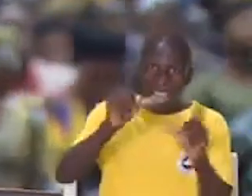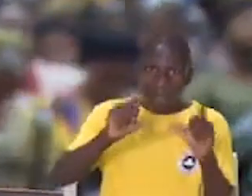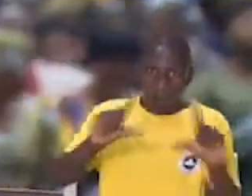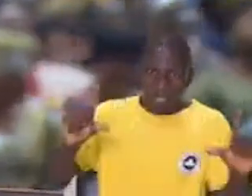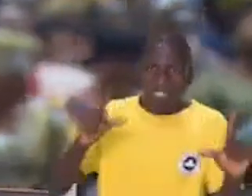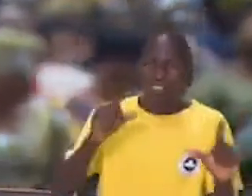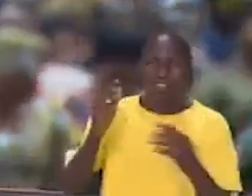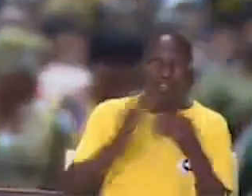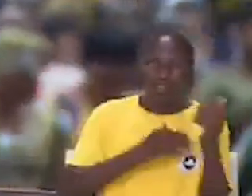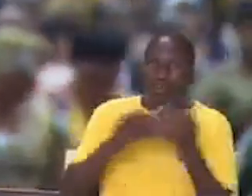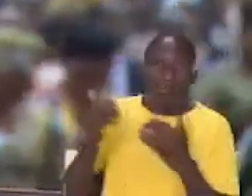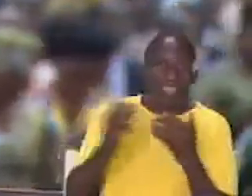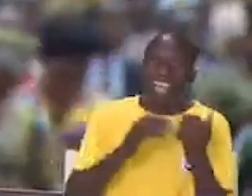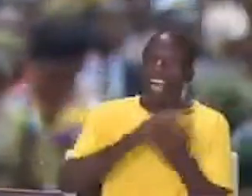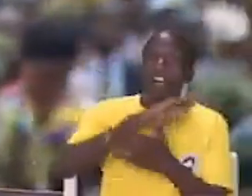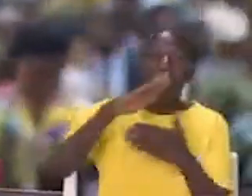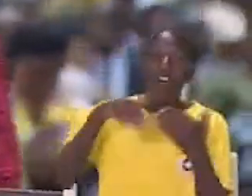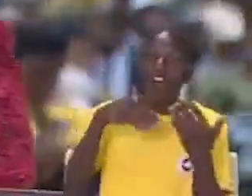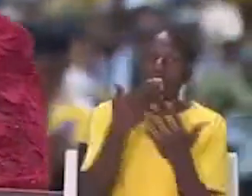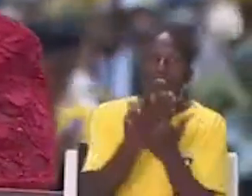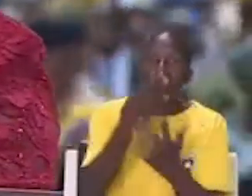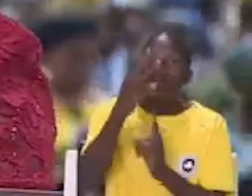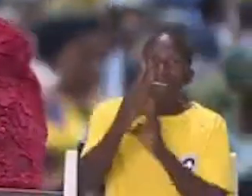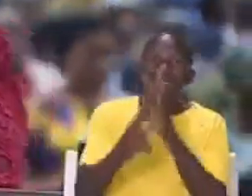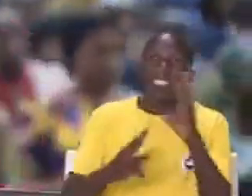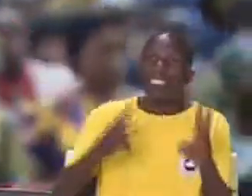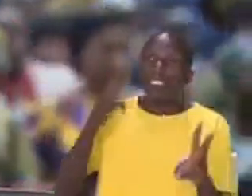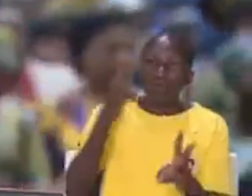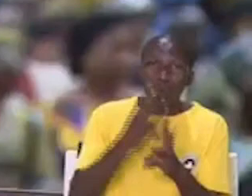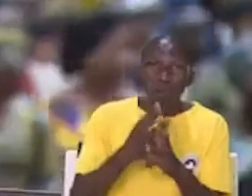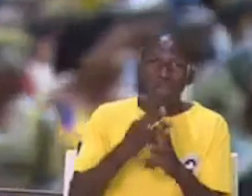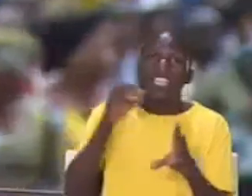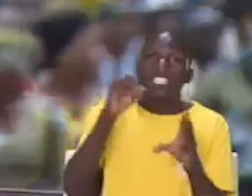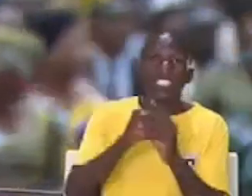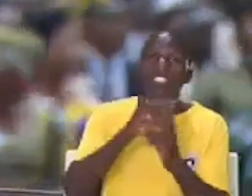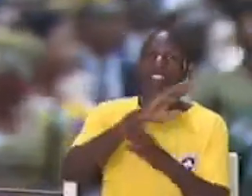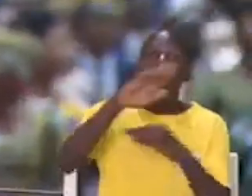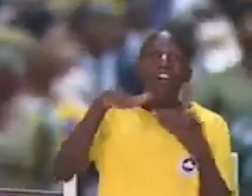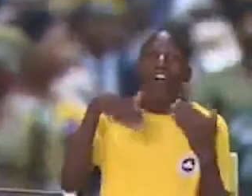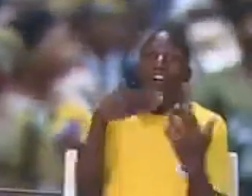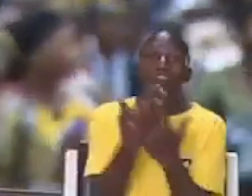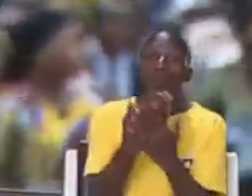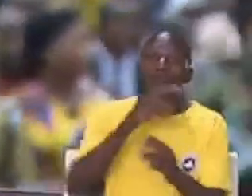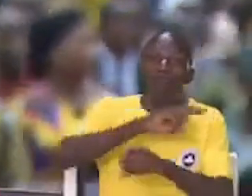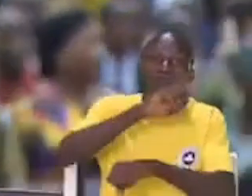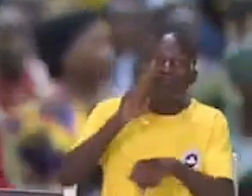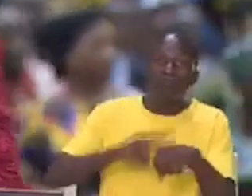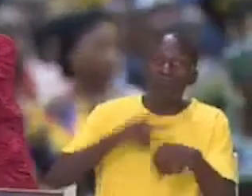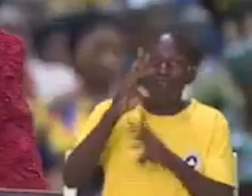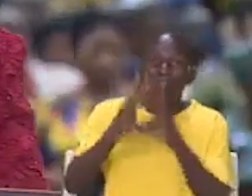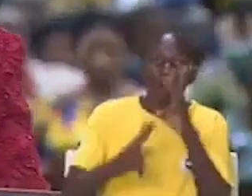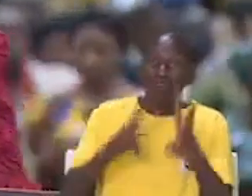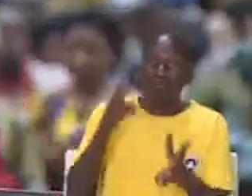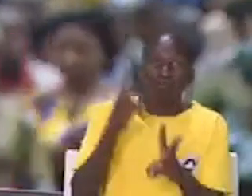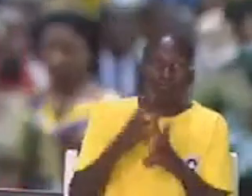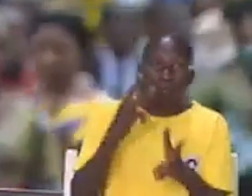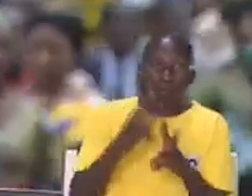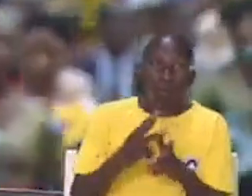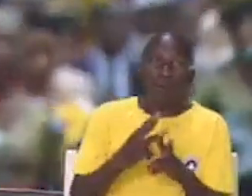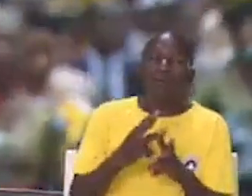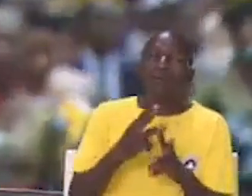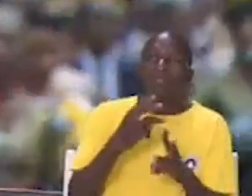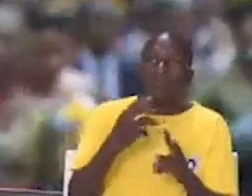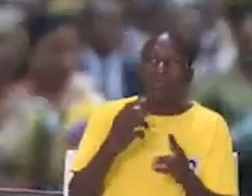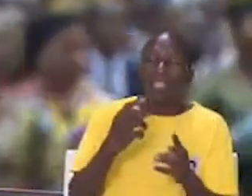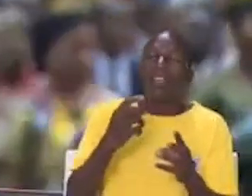you are, all over the world, in all the nations of the earth, in every tongue, say, Father, we